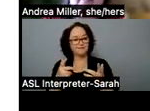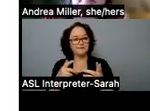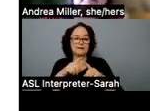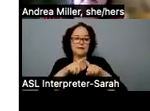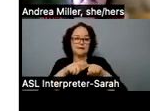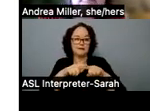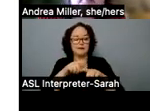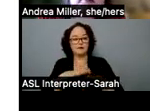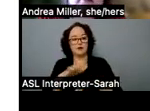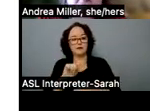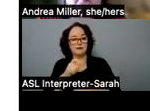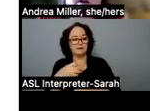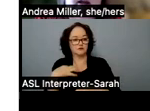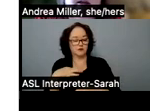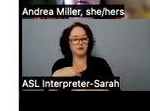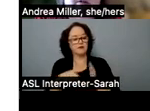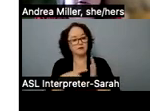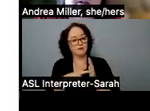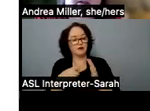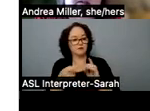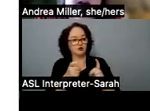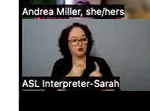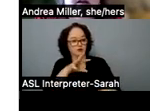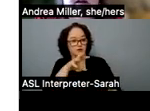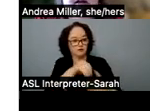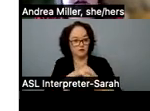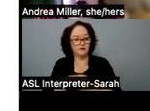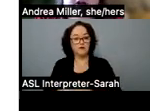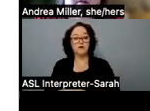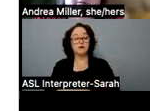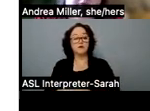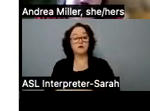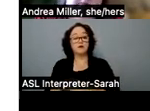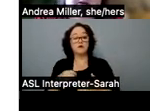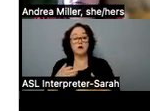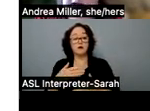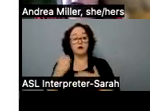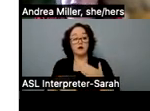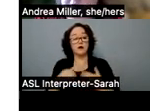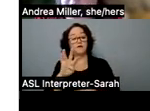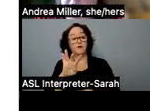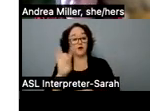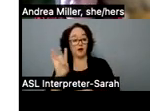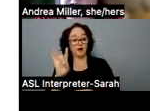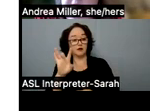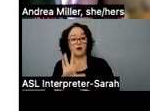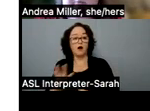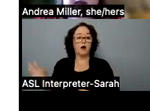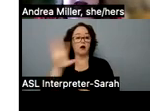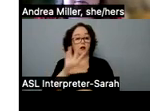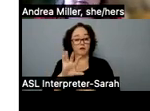that process. So we ended up with 48 units across the state, and all of them opened up in 2011 for